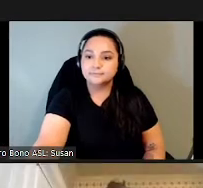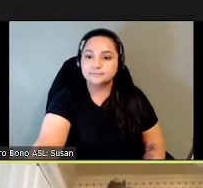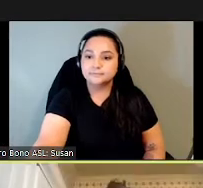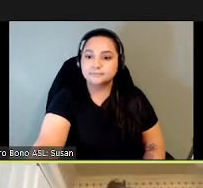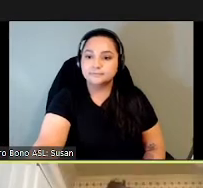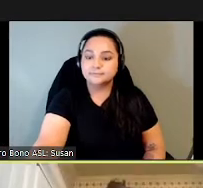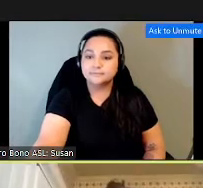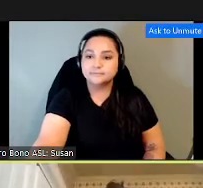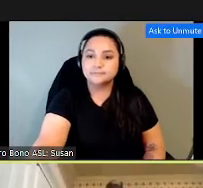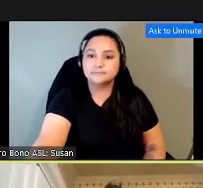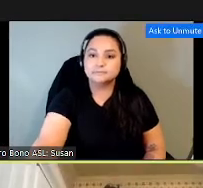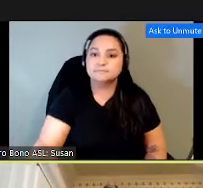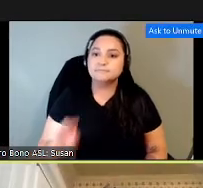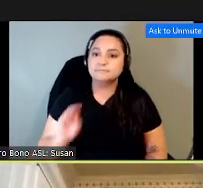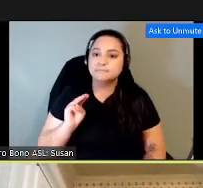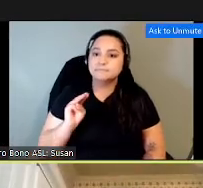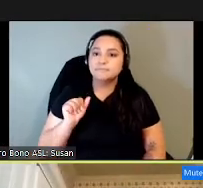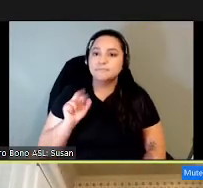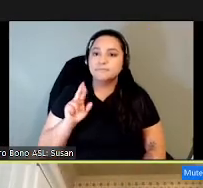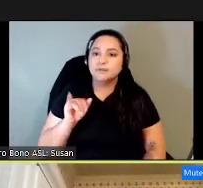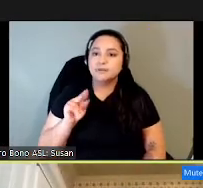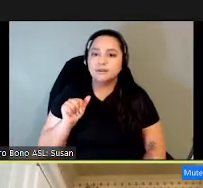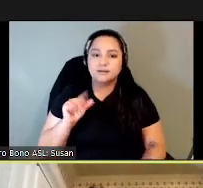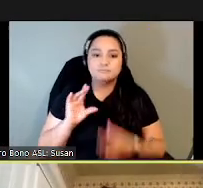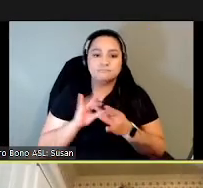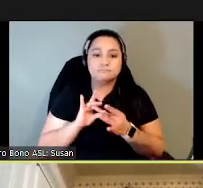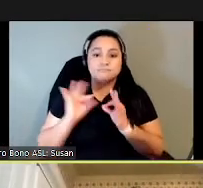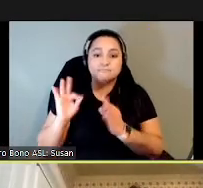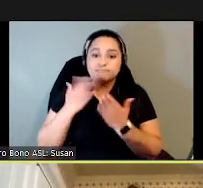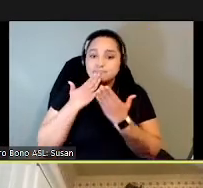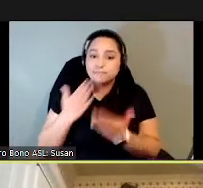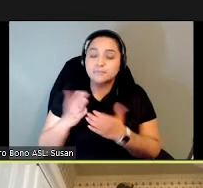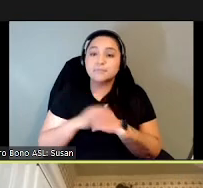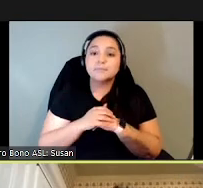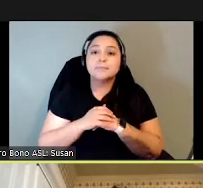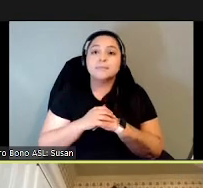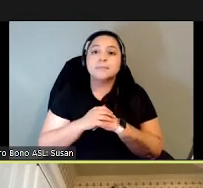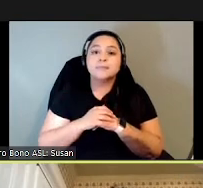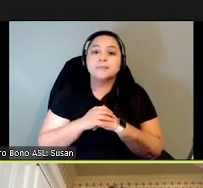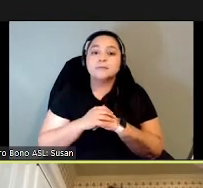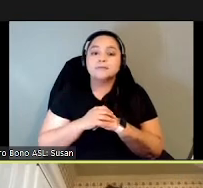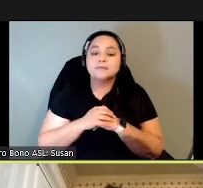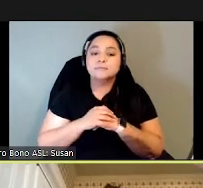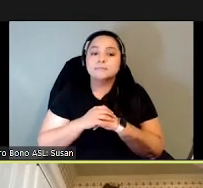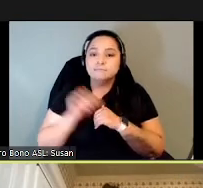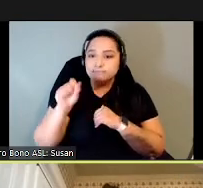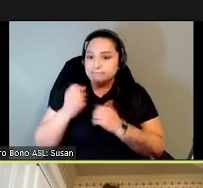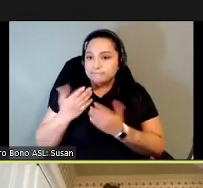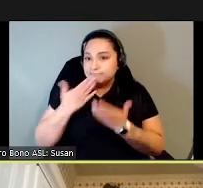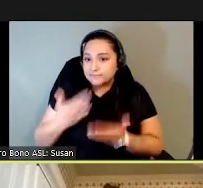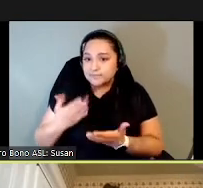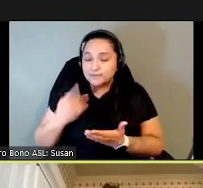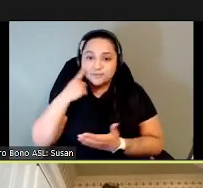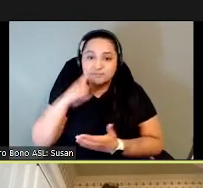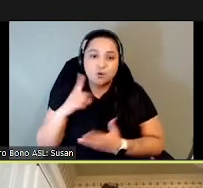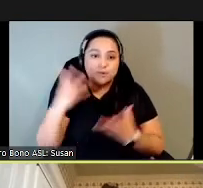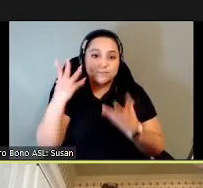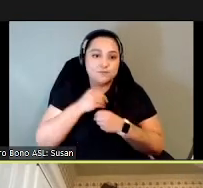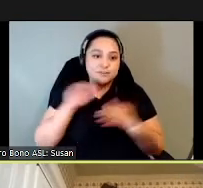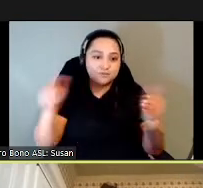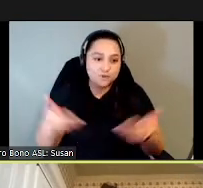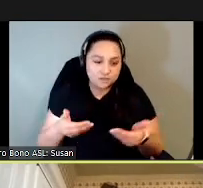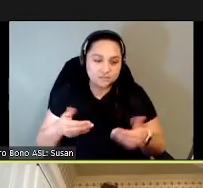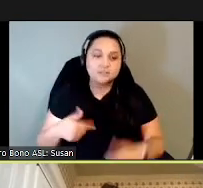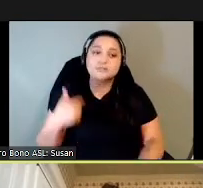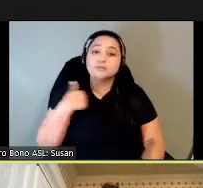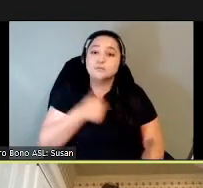Thank you so much, Caroline. Yes, thank you for that beautiful introduction. We are